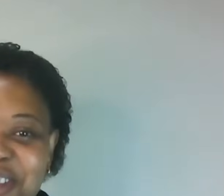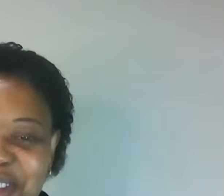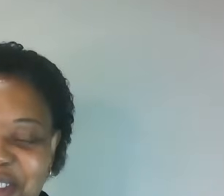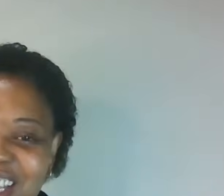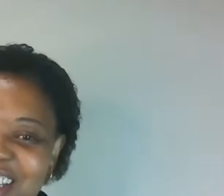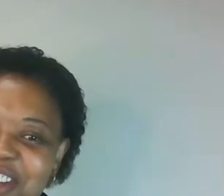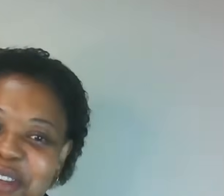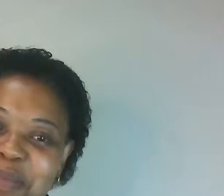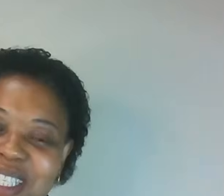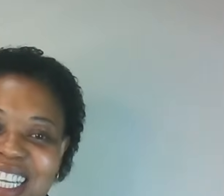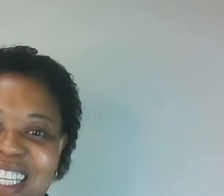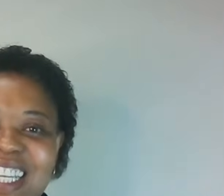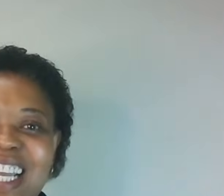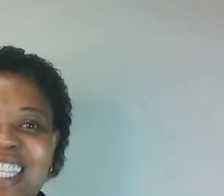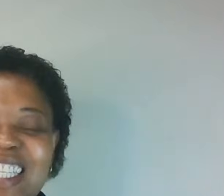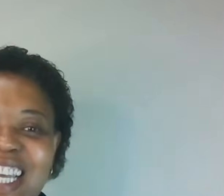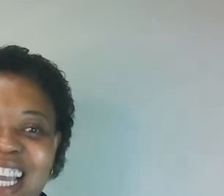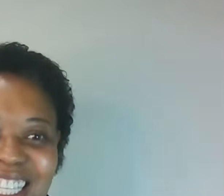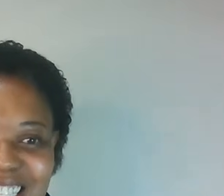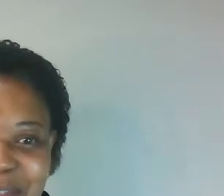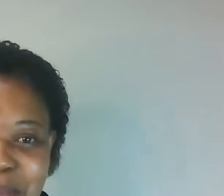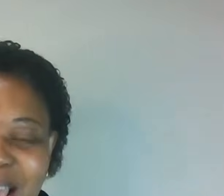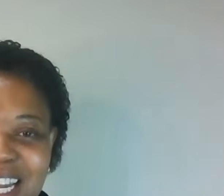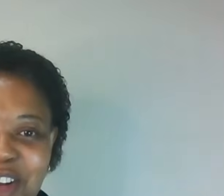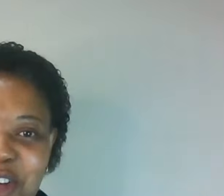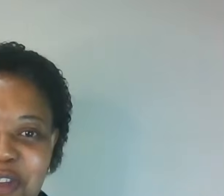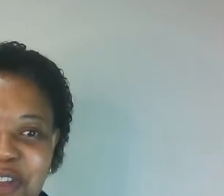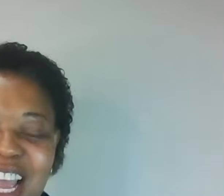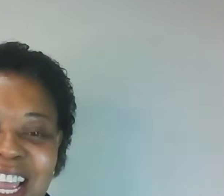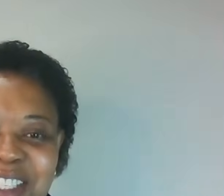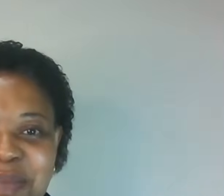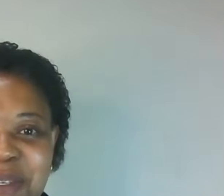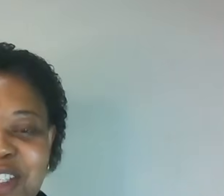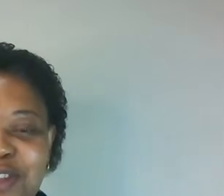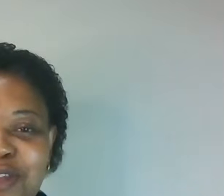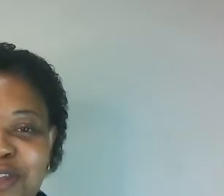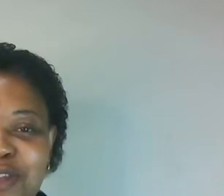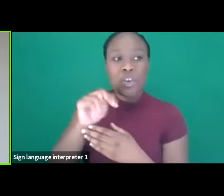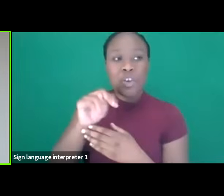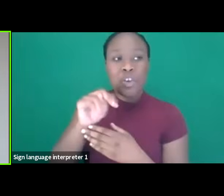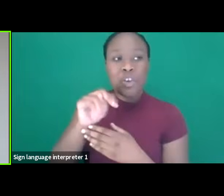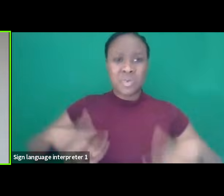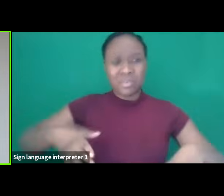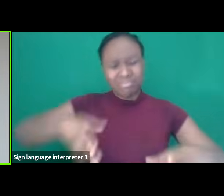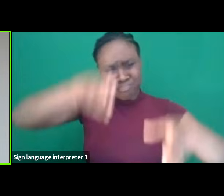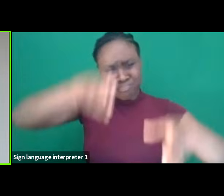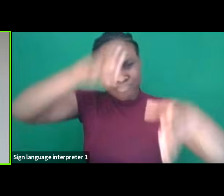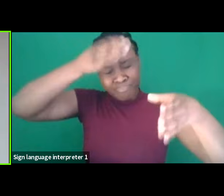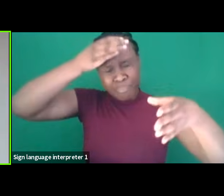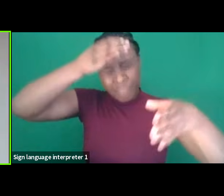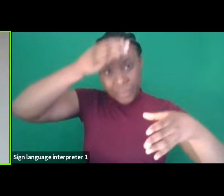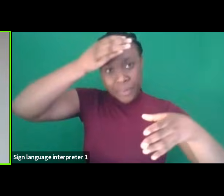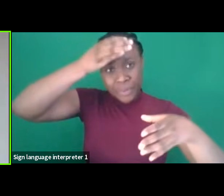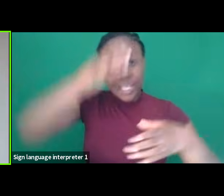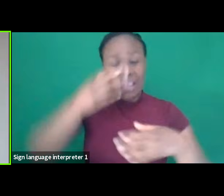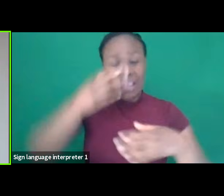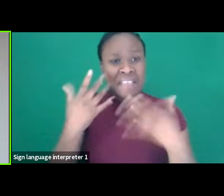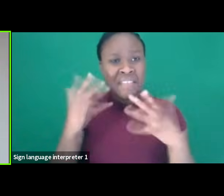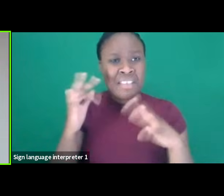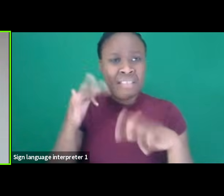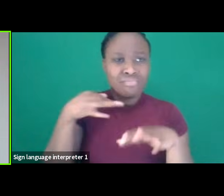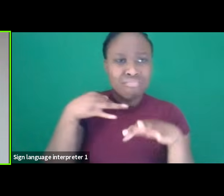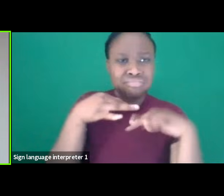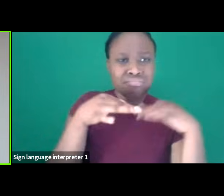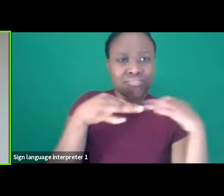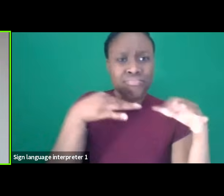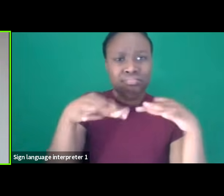Thank you, Mashadi, and the panel of experts for going as far as you can to